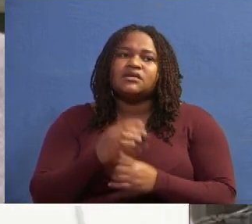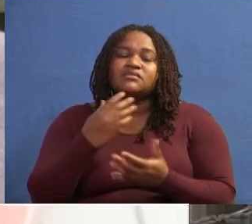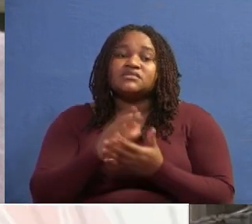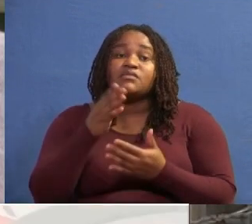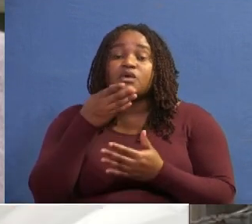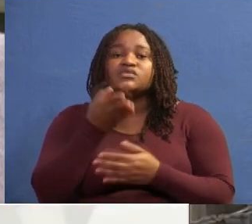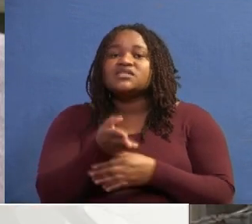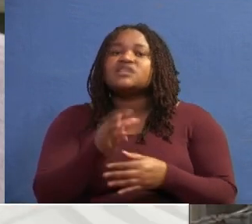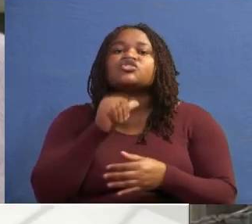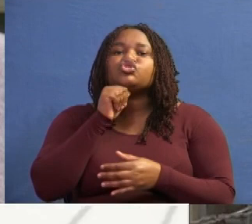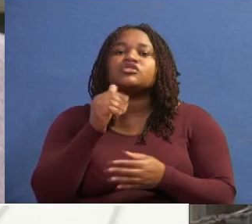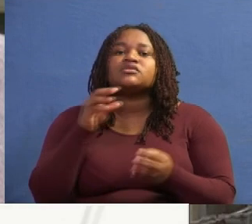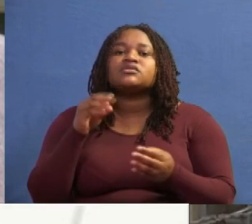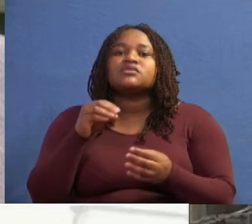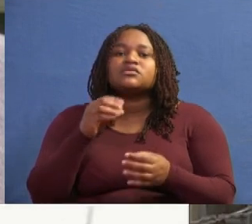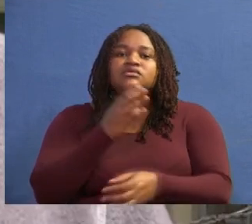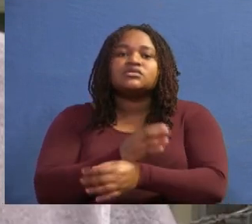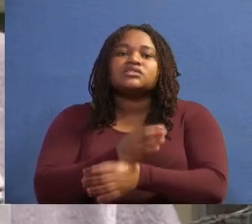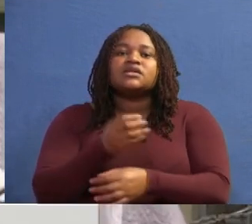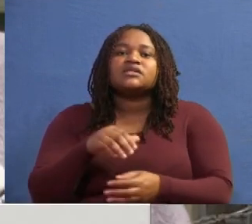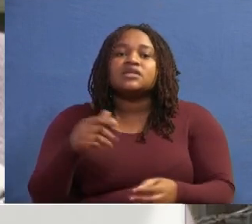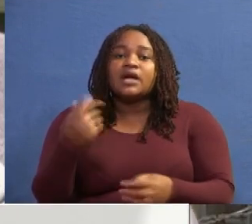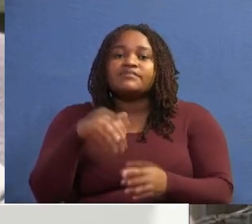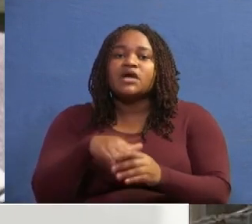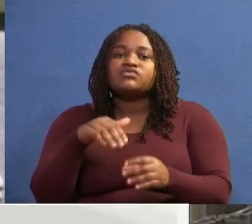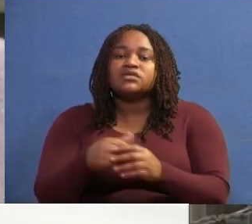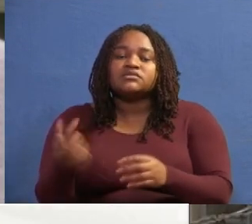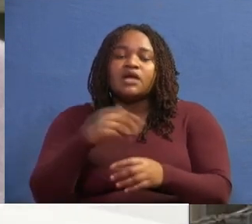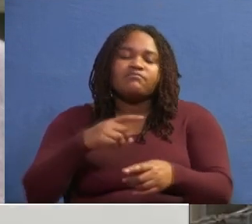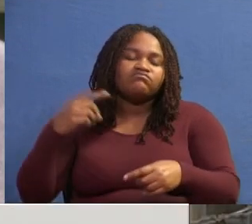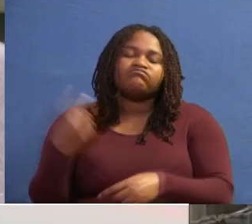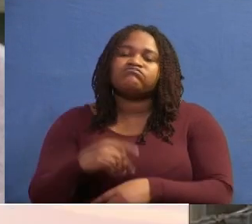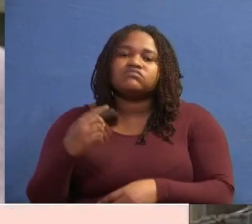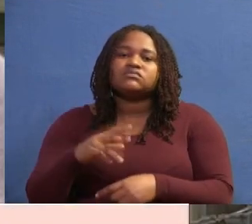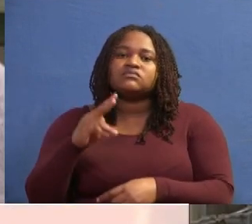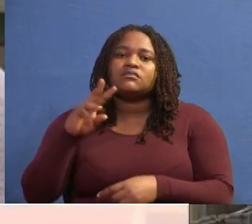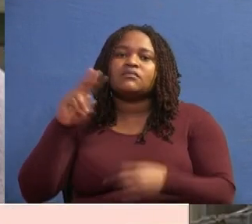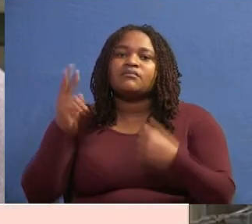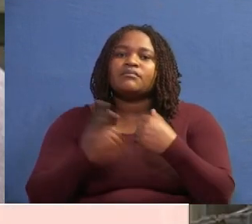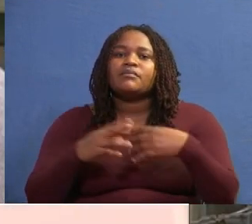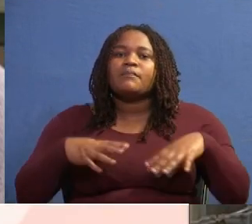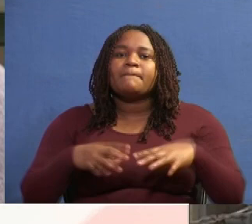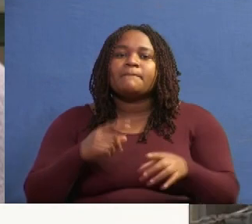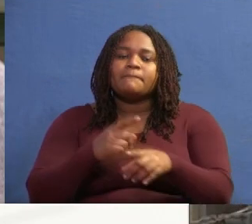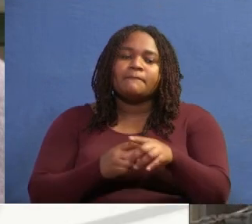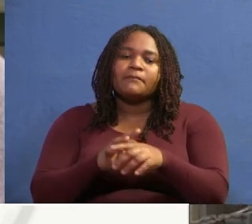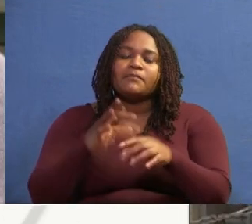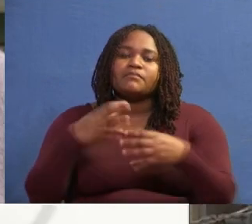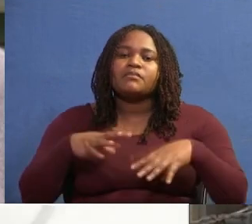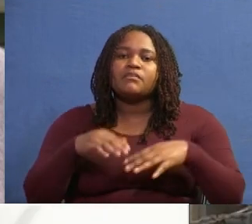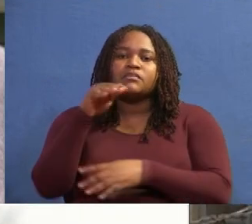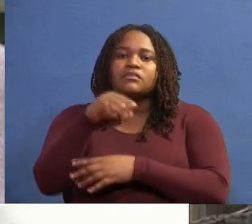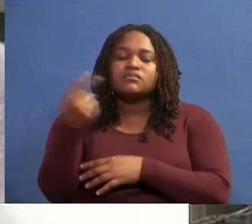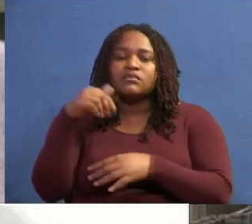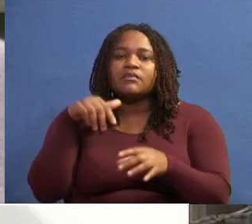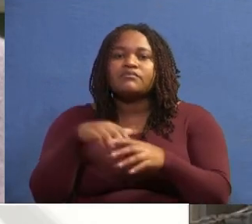kanisa hii. Ni mtu anatoka nje anakuja kutupiga. With several worshippers getting injured, the authorities have been urged to